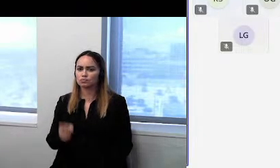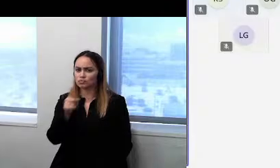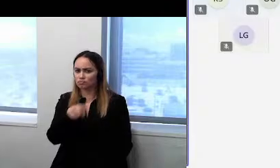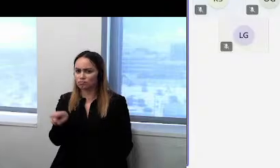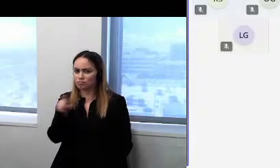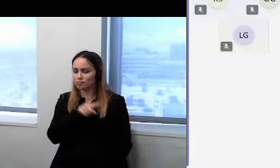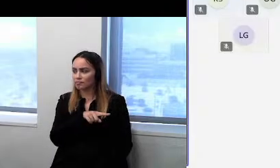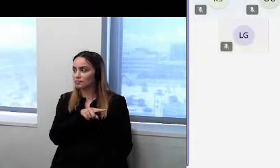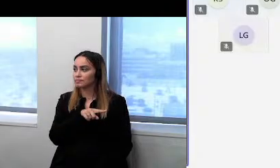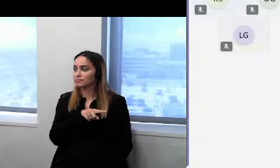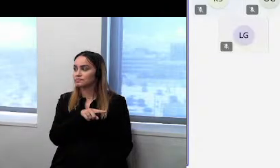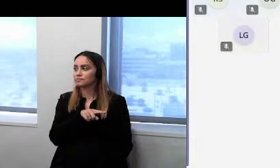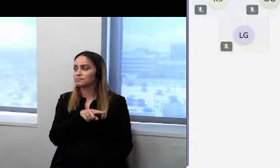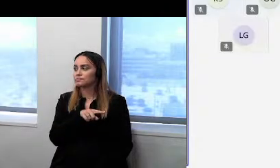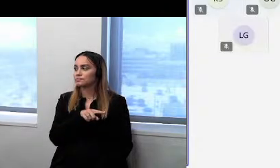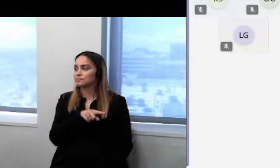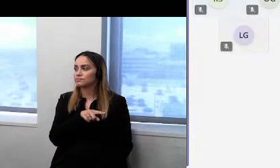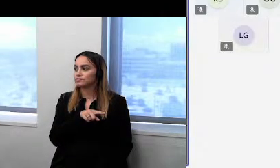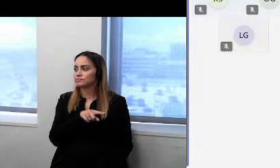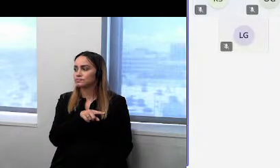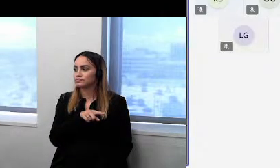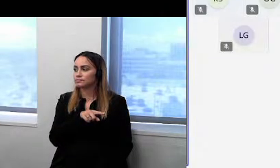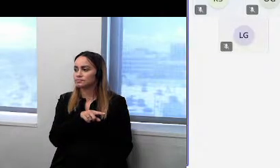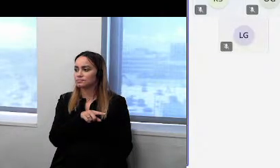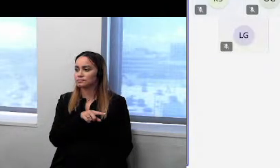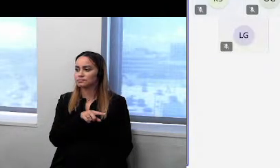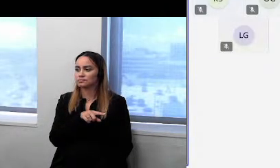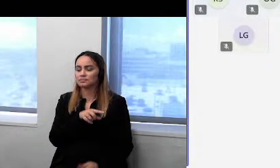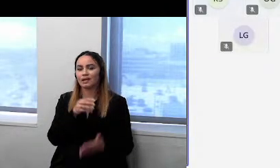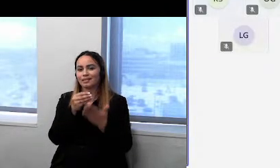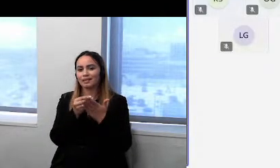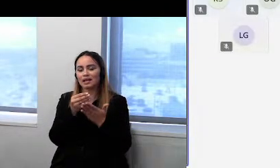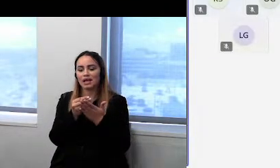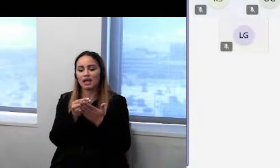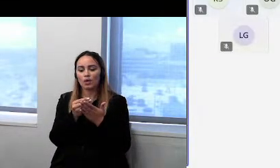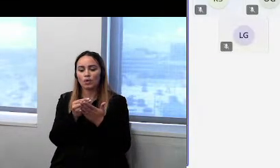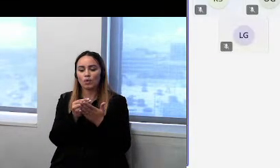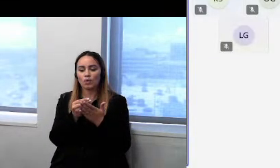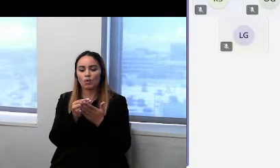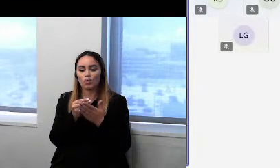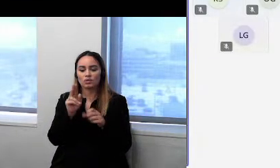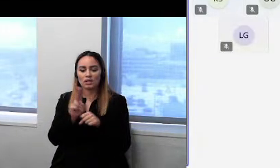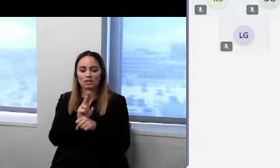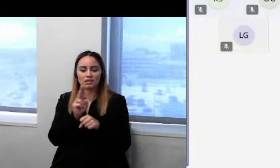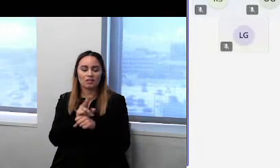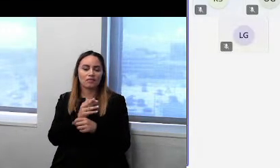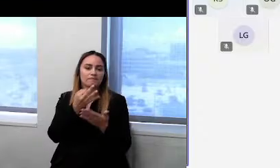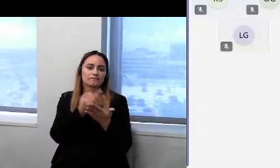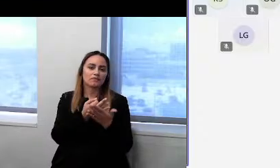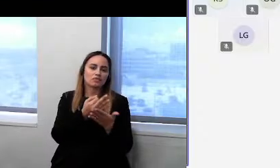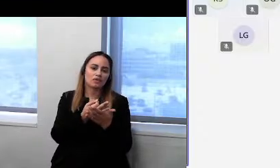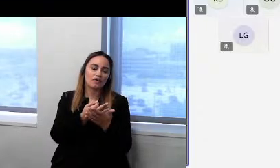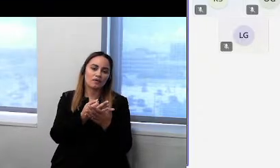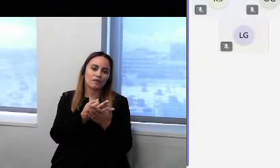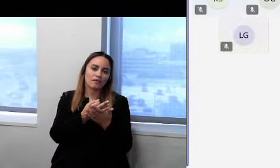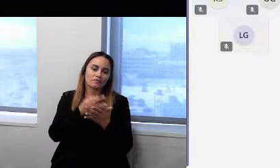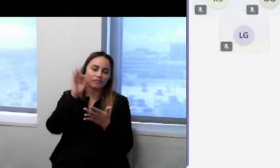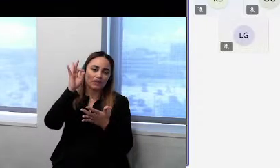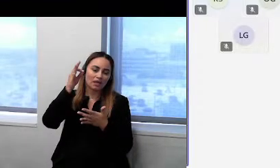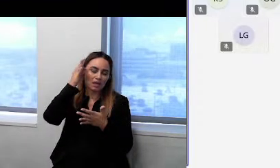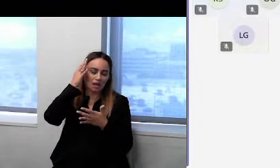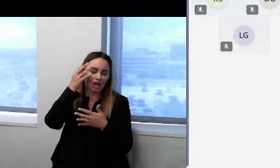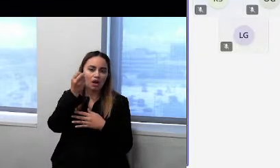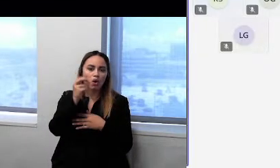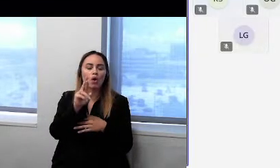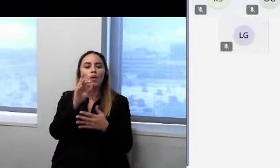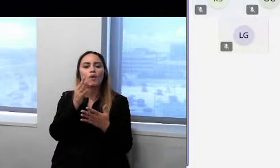will the money spent, whether it's federal funds or LUMA funds, which